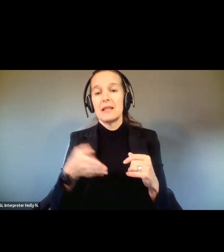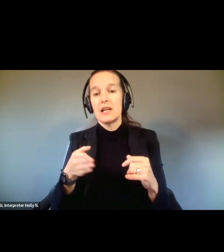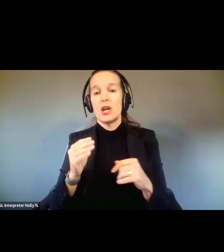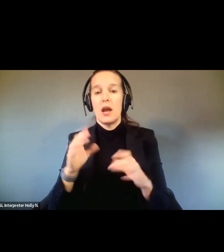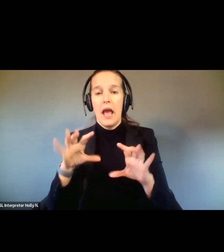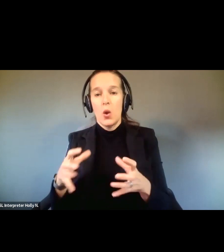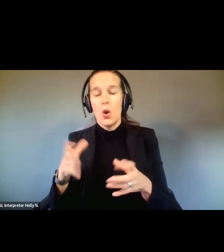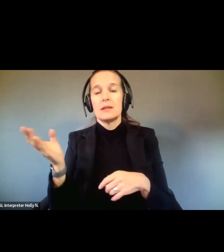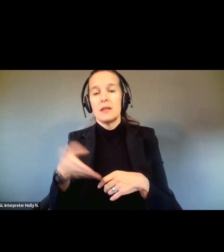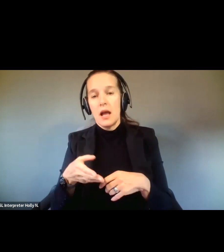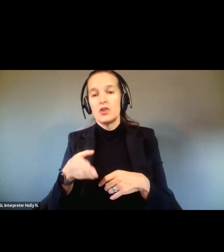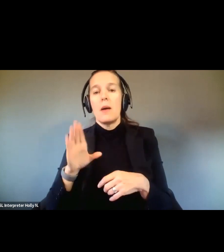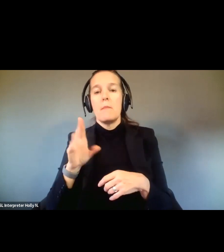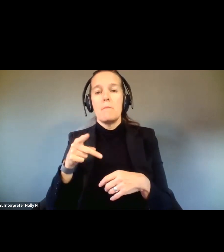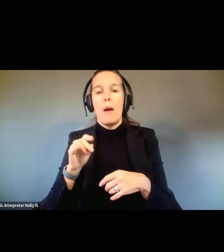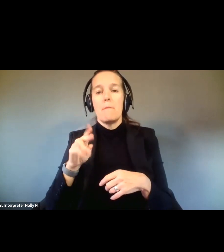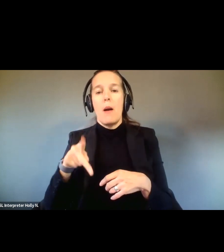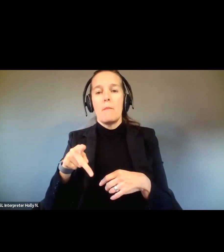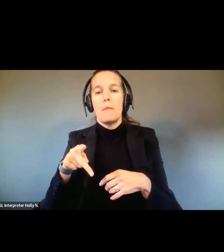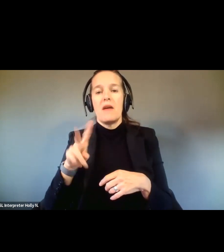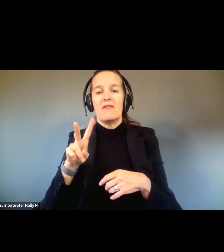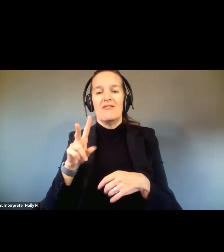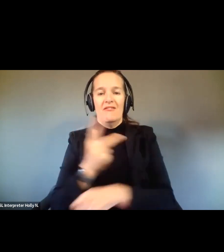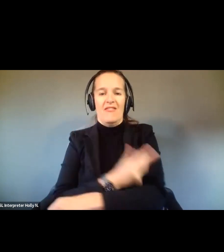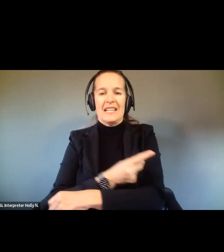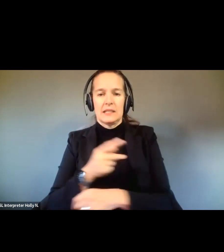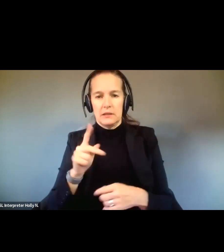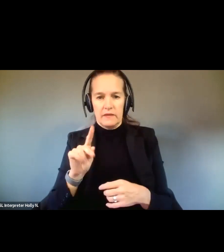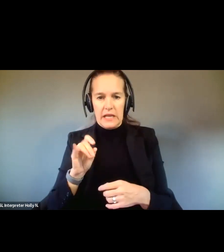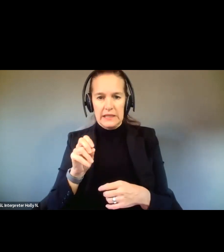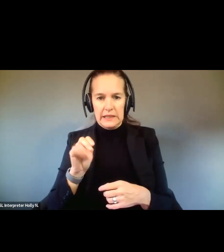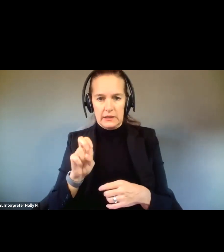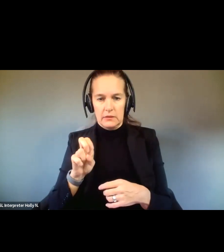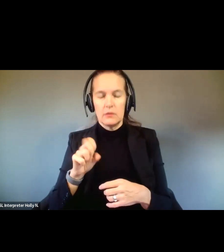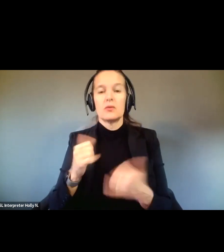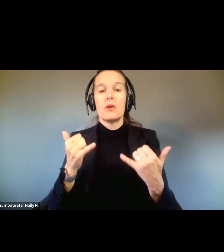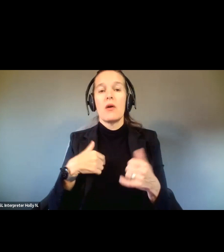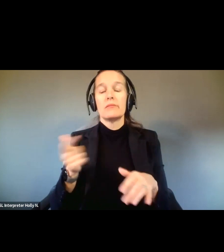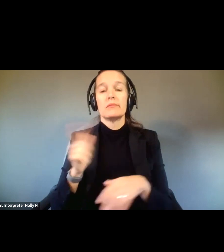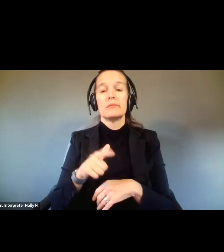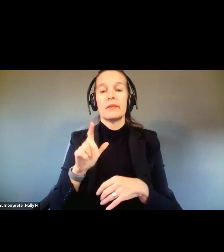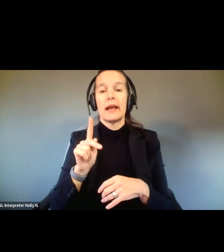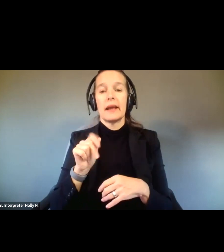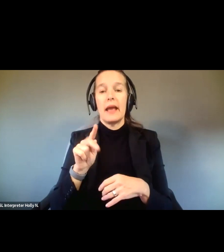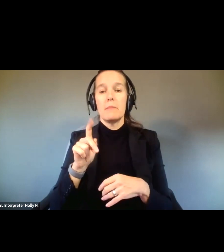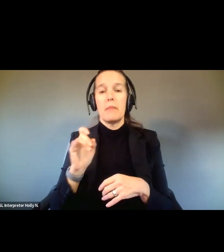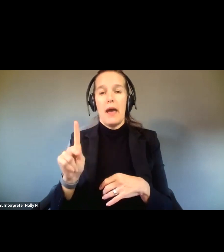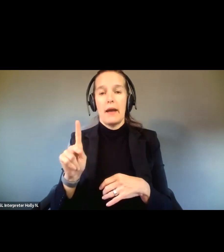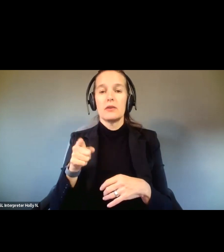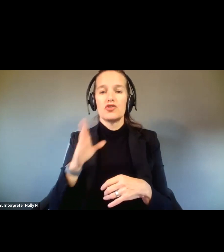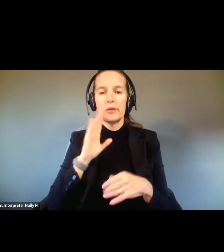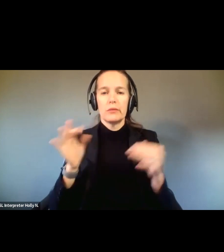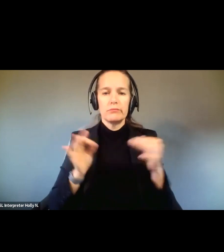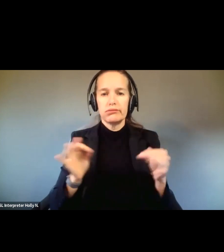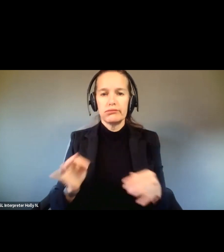socoemergency.org/event/category/pop-up vaccine. Now I'm going to turn this over to our chief epidemiologist, that's Kate Pack. She will walk you through the